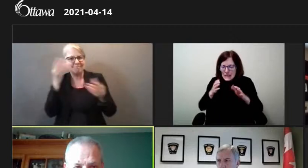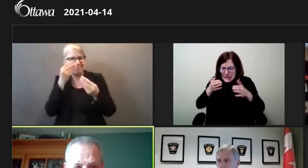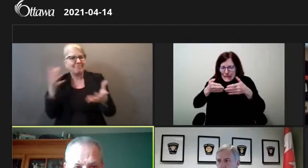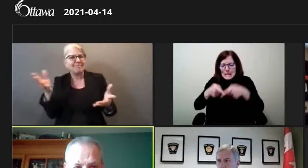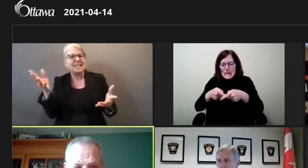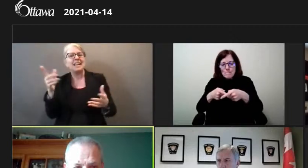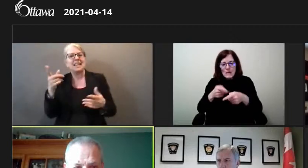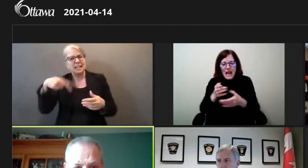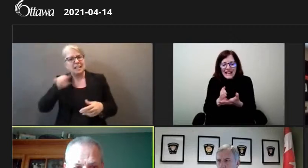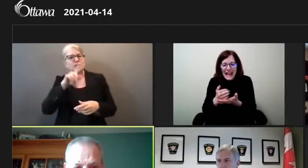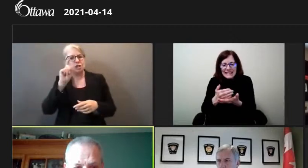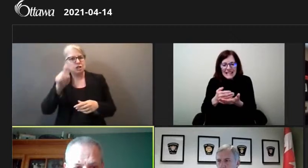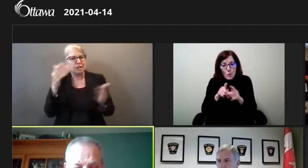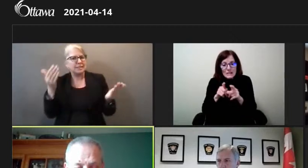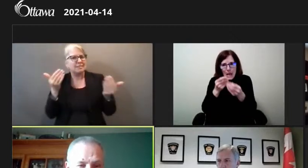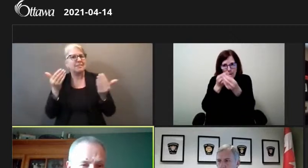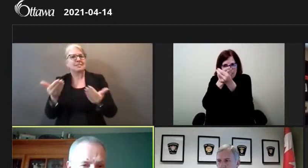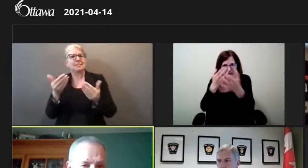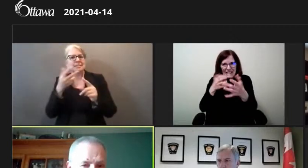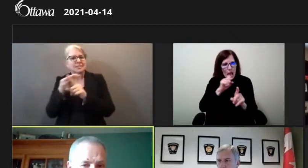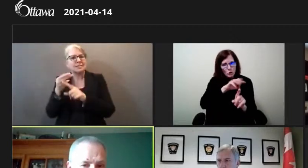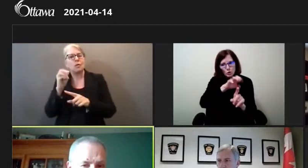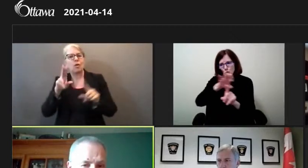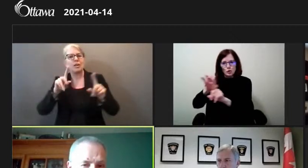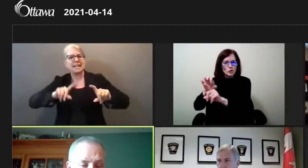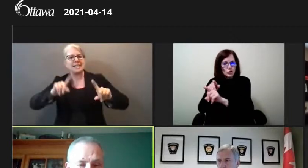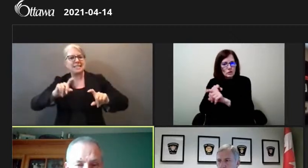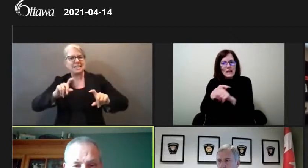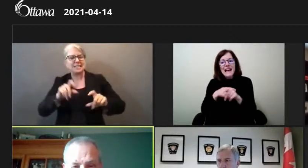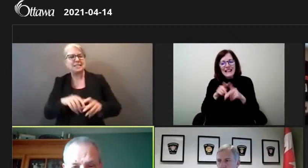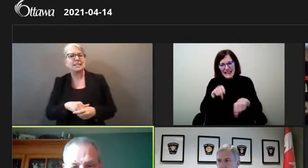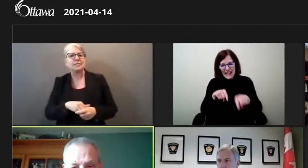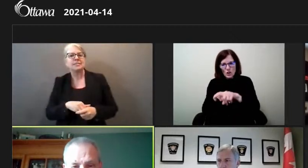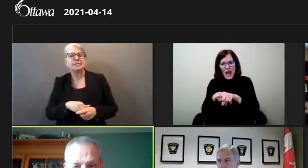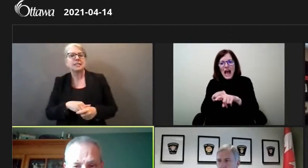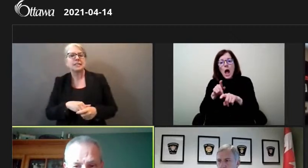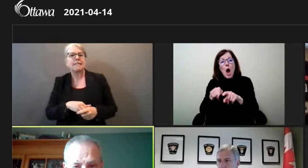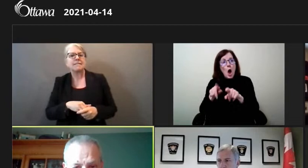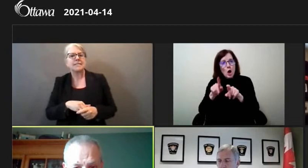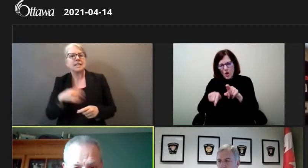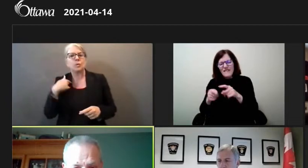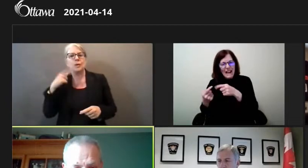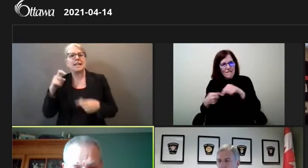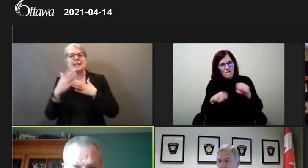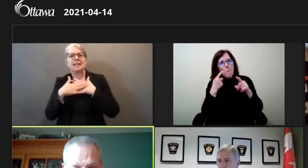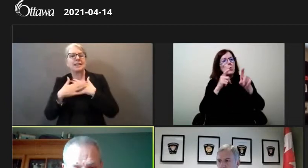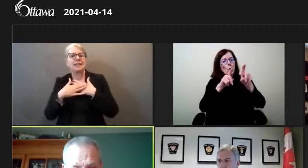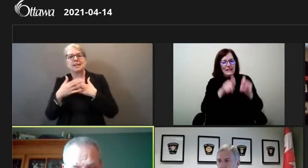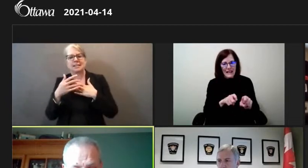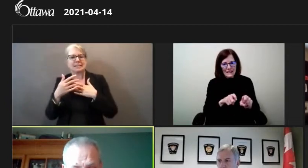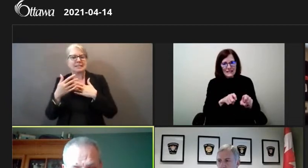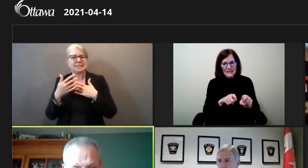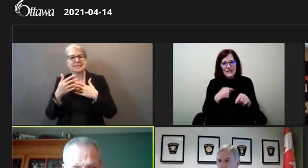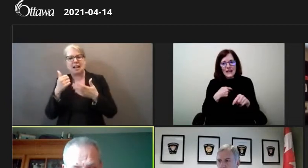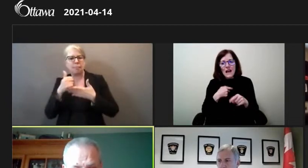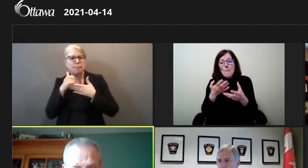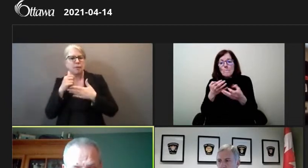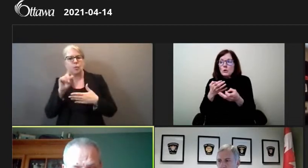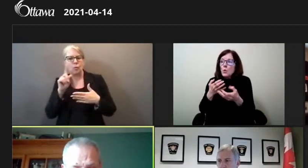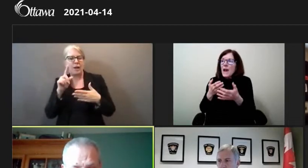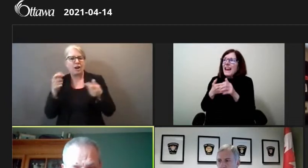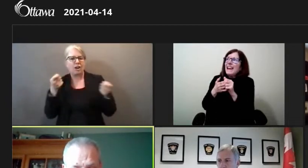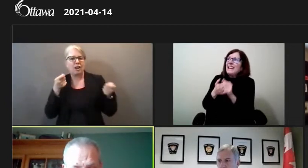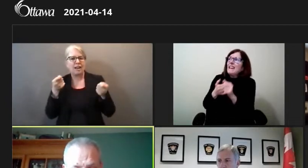be immunized and or they should be tested? So we need some direction here on where to go and how to handle